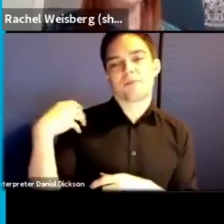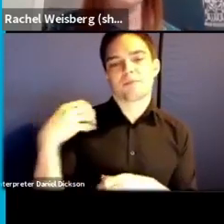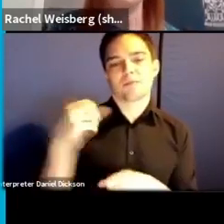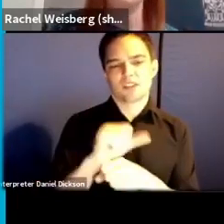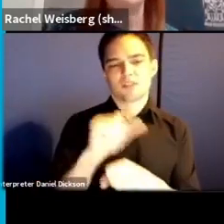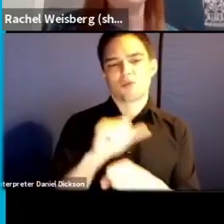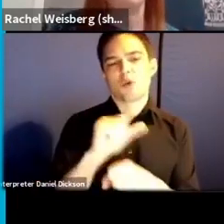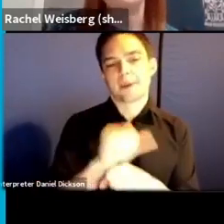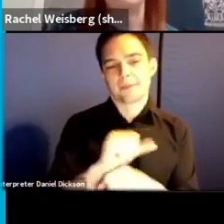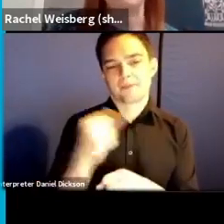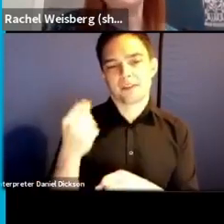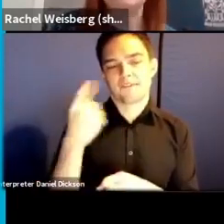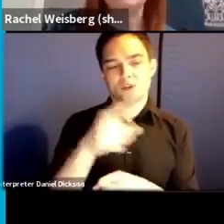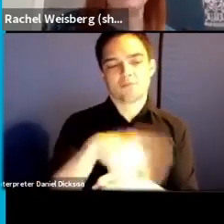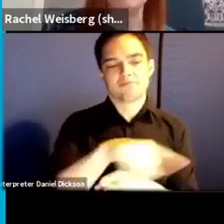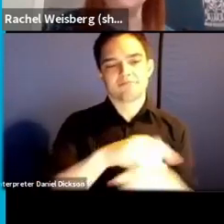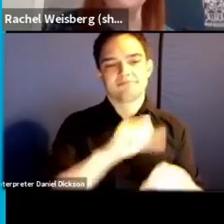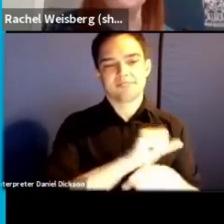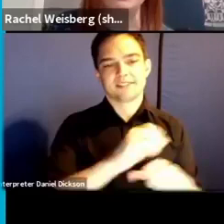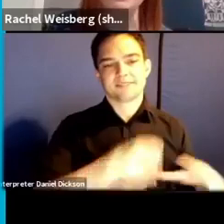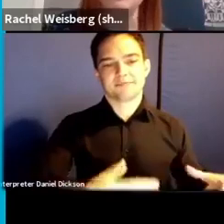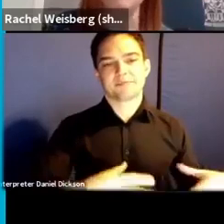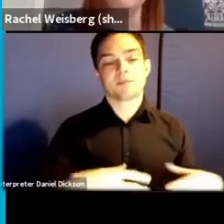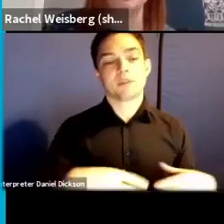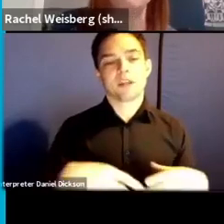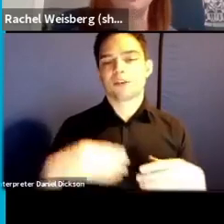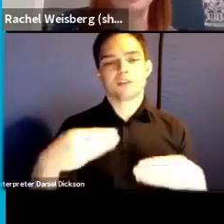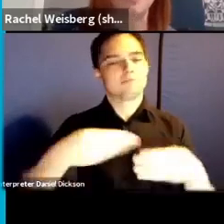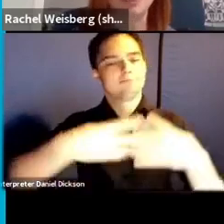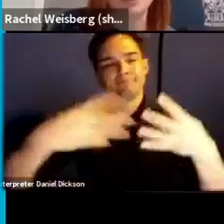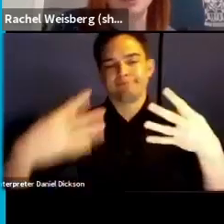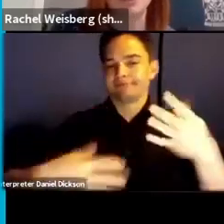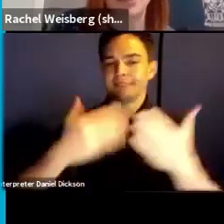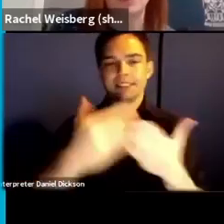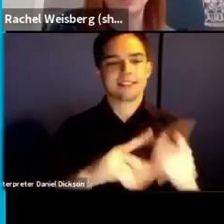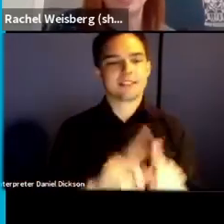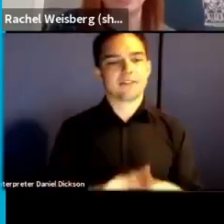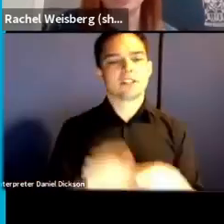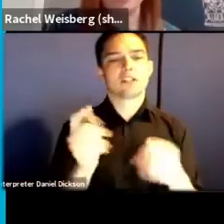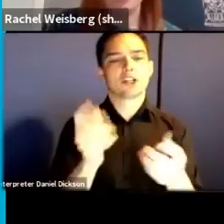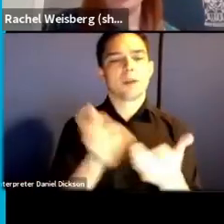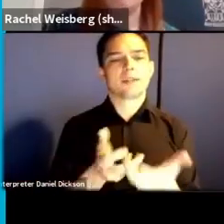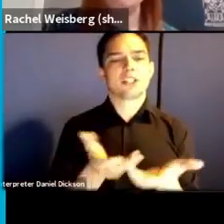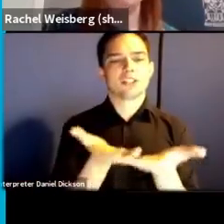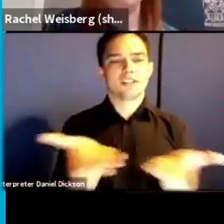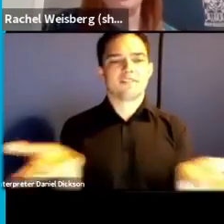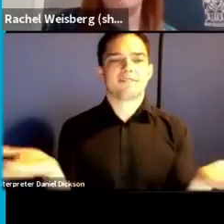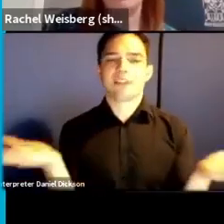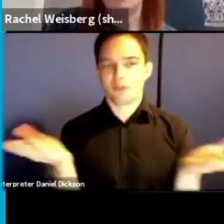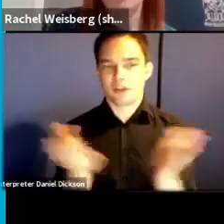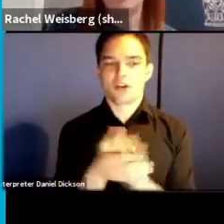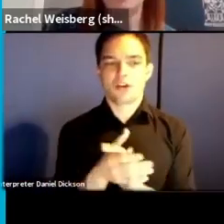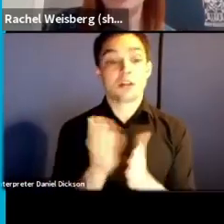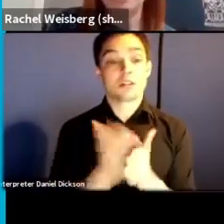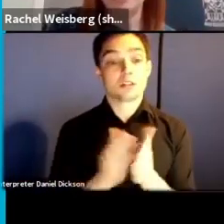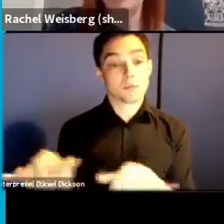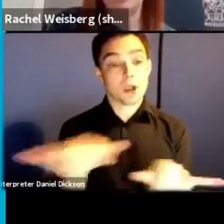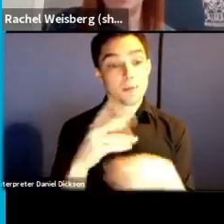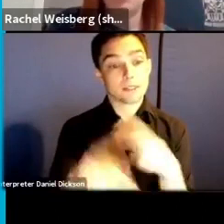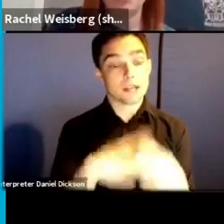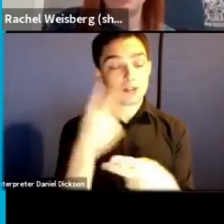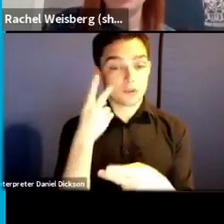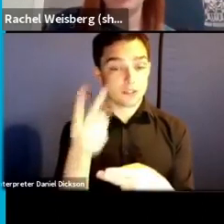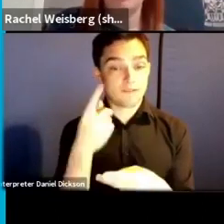there's an infinite list of types of accommodations that are out there. Some common ones that we see